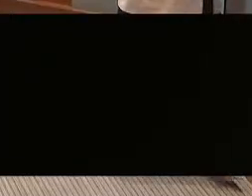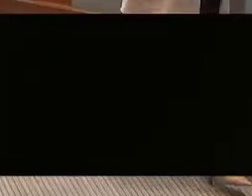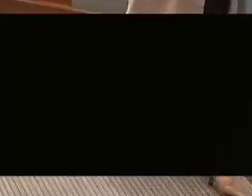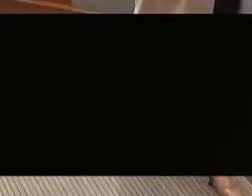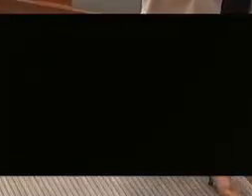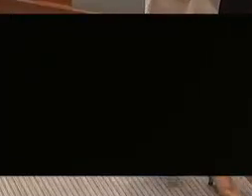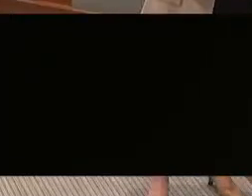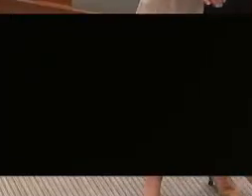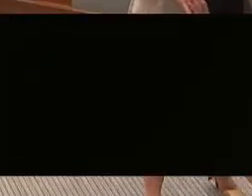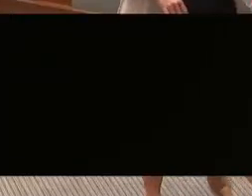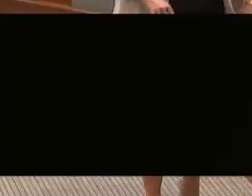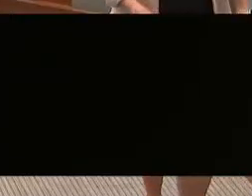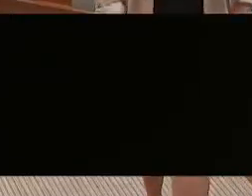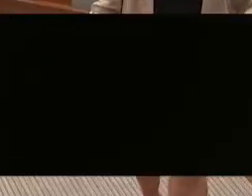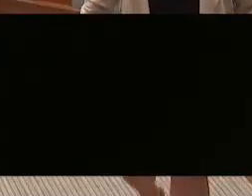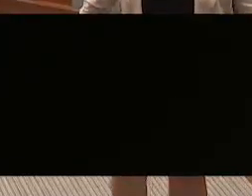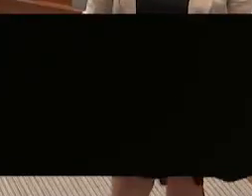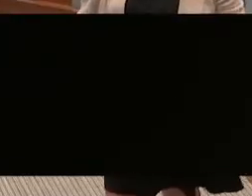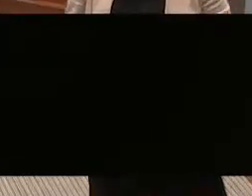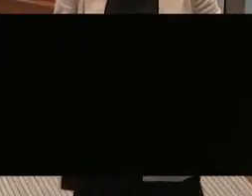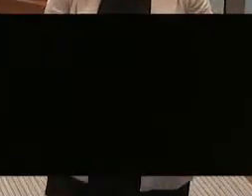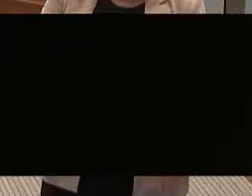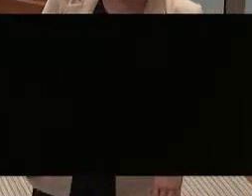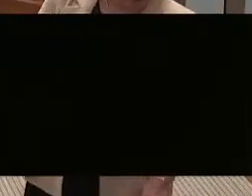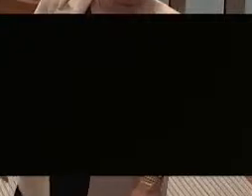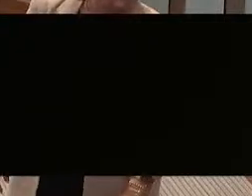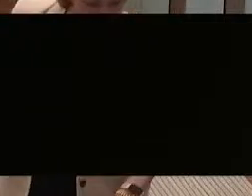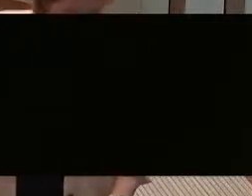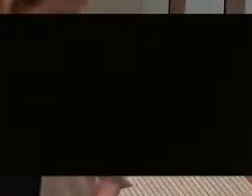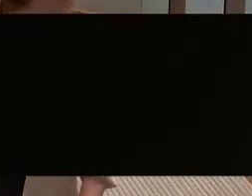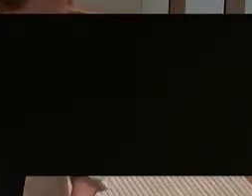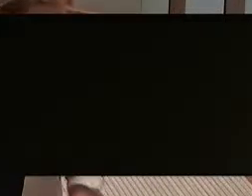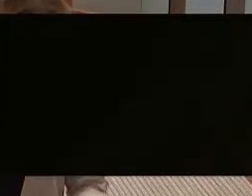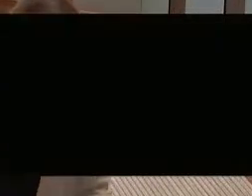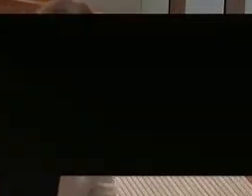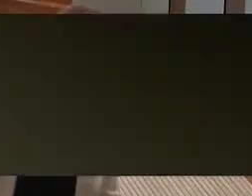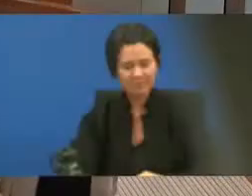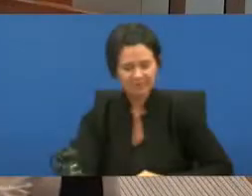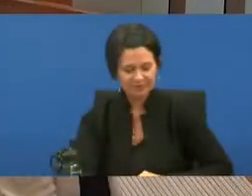All right, we're gonna call the meeting back to order. Do we have a motion?